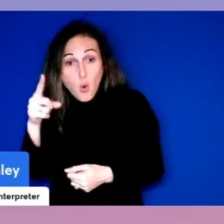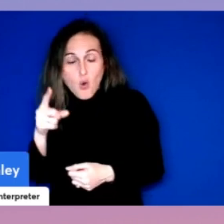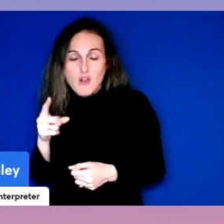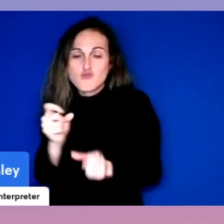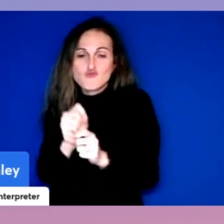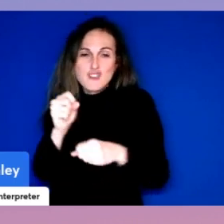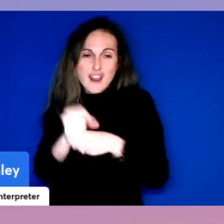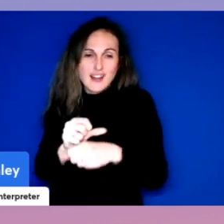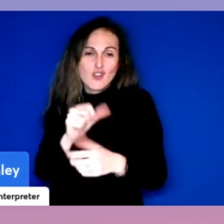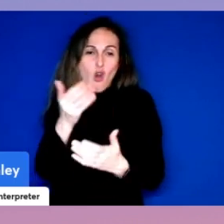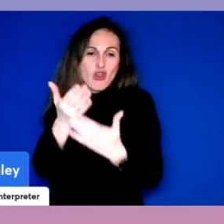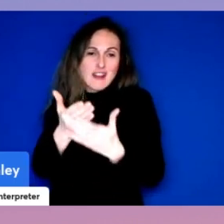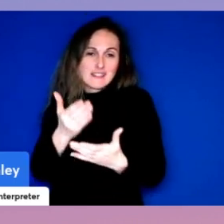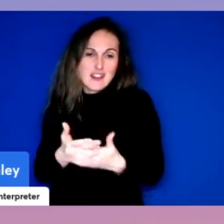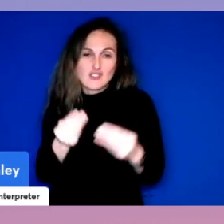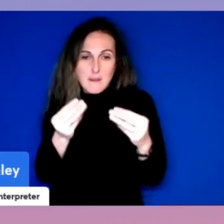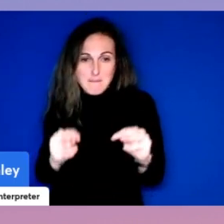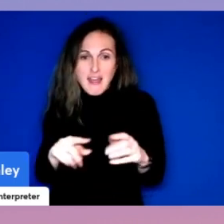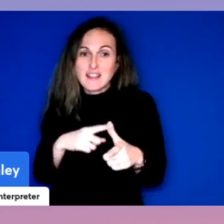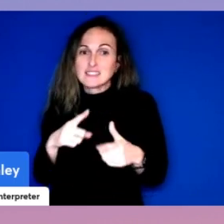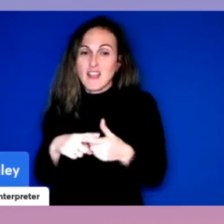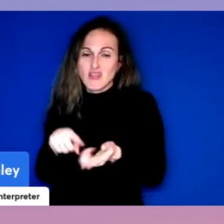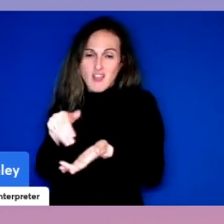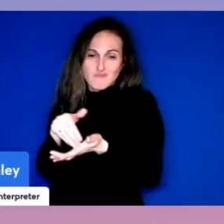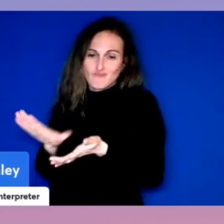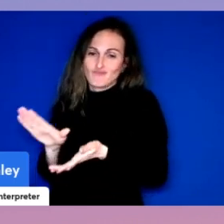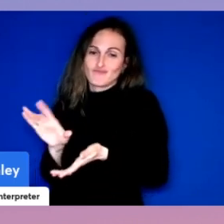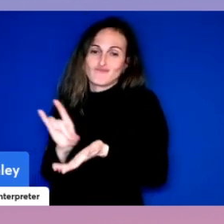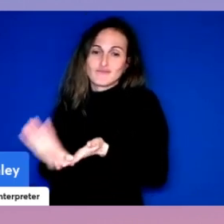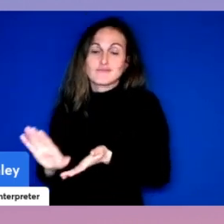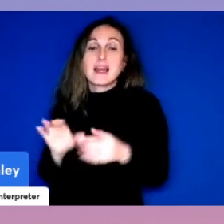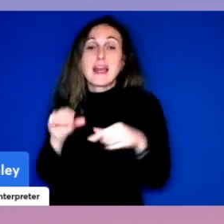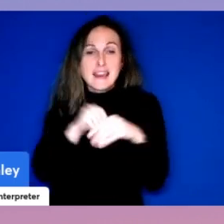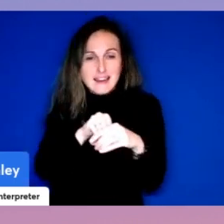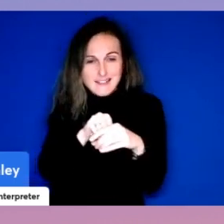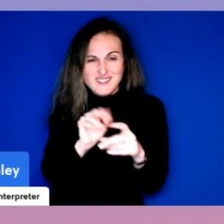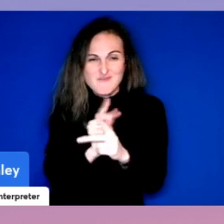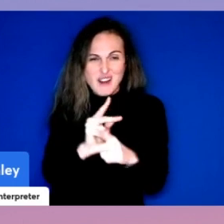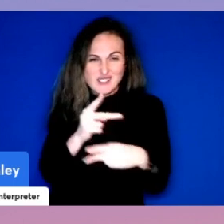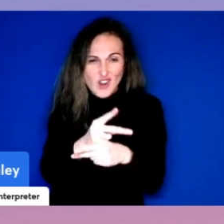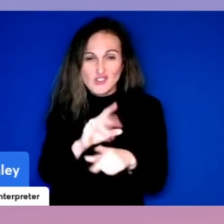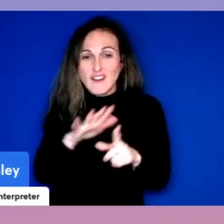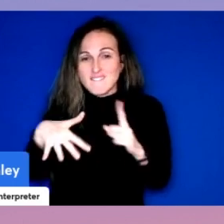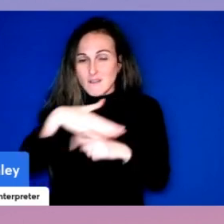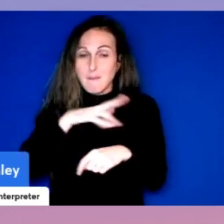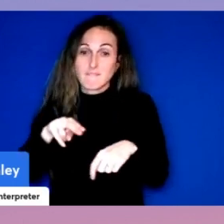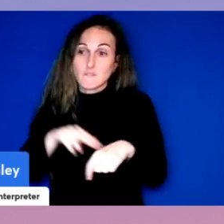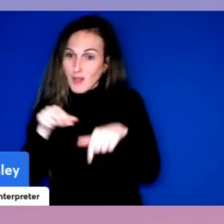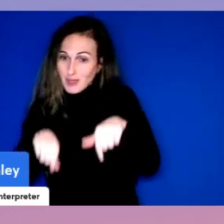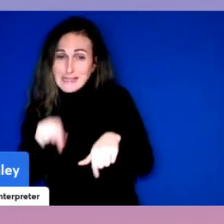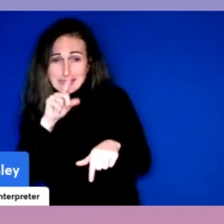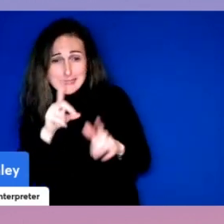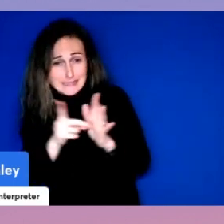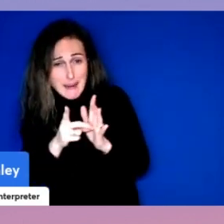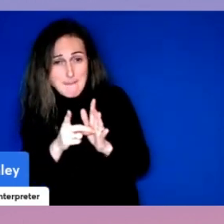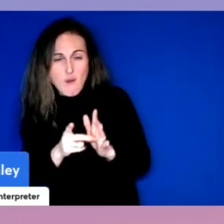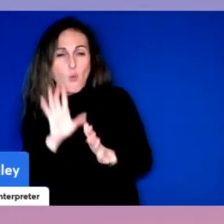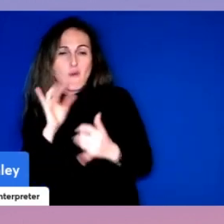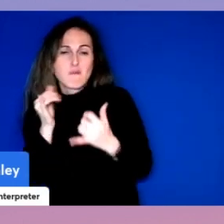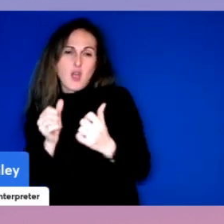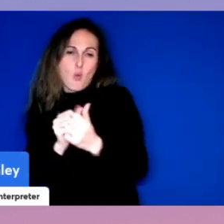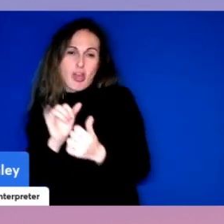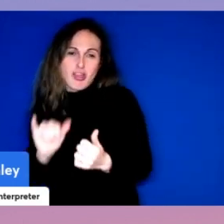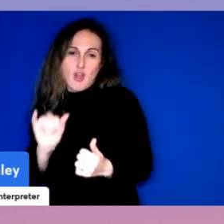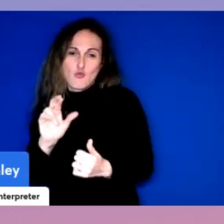methods, and it is to be revoked in production environments. Of course, this is a demo, so we're going to play with the root token. We won't bother